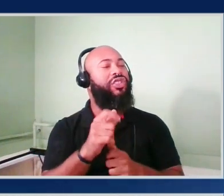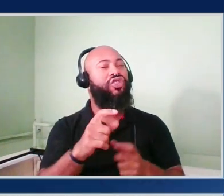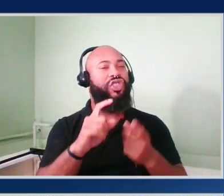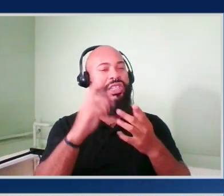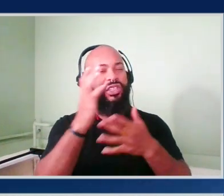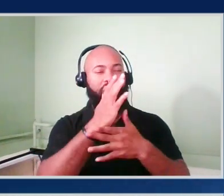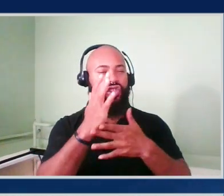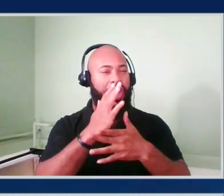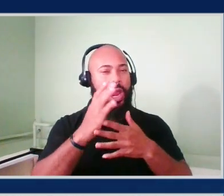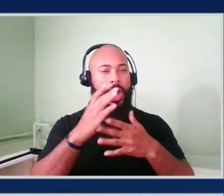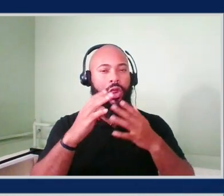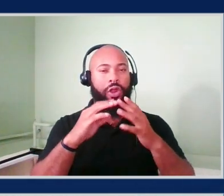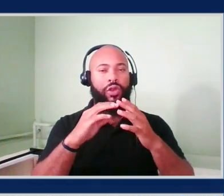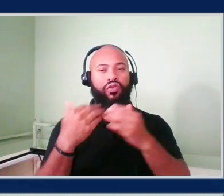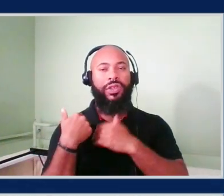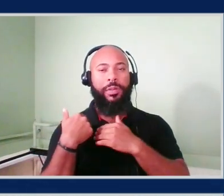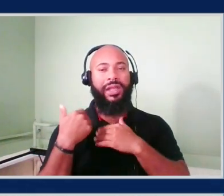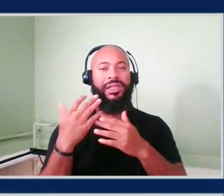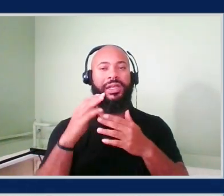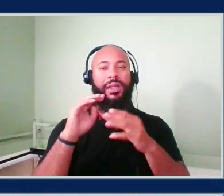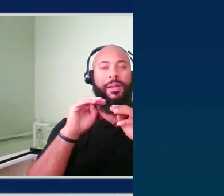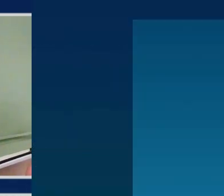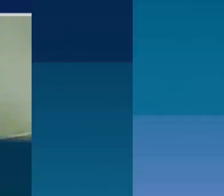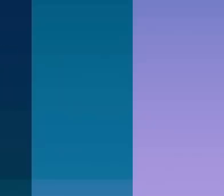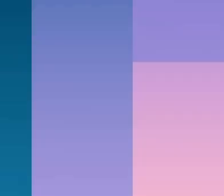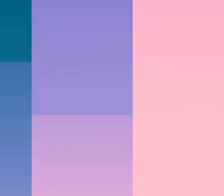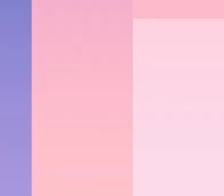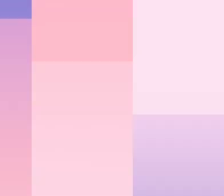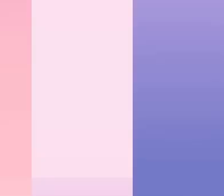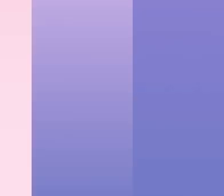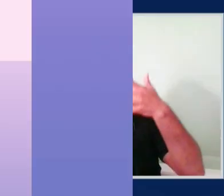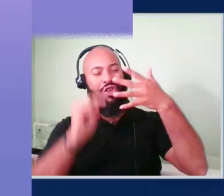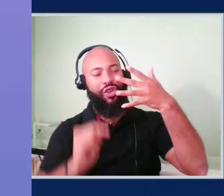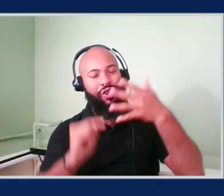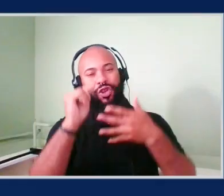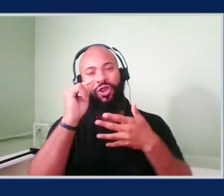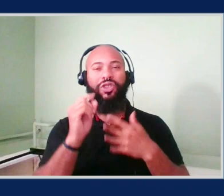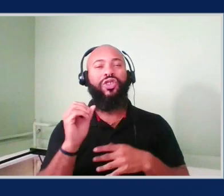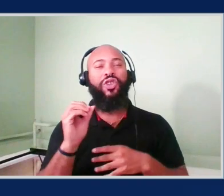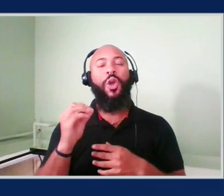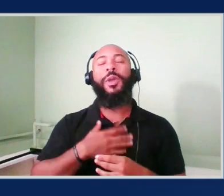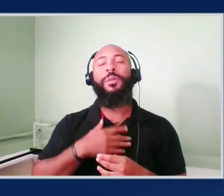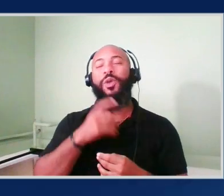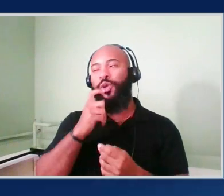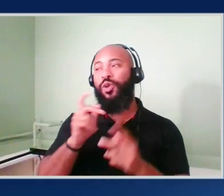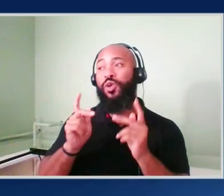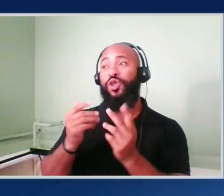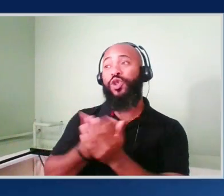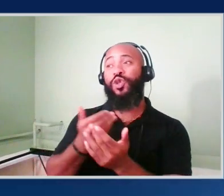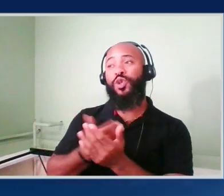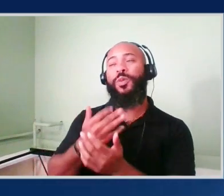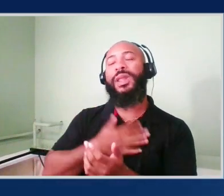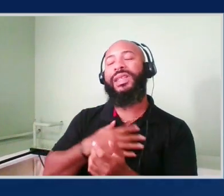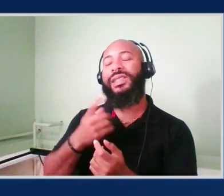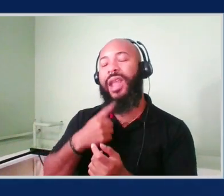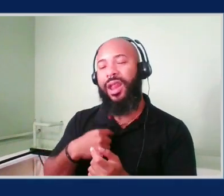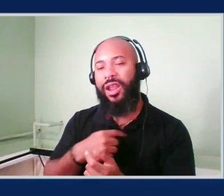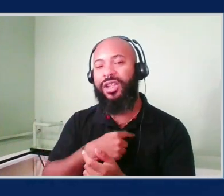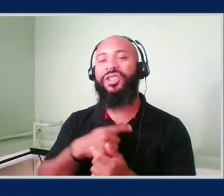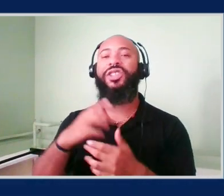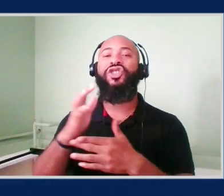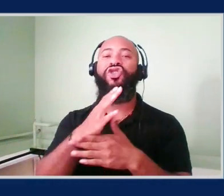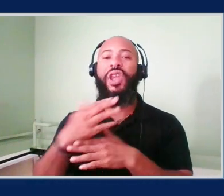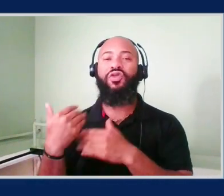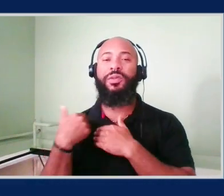up earlier. We have to talk about it. Yeah, So absolutely. for people who are new, tell them what is this shared responsibility model, and then tell us where threat intelligence